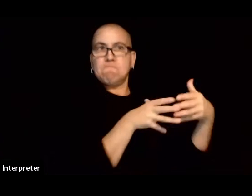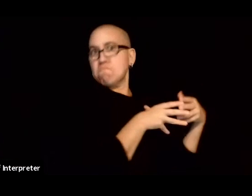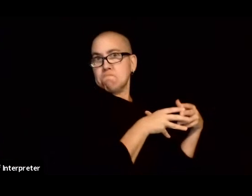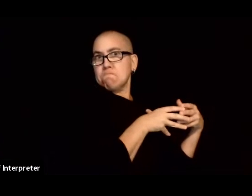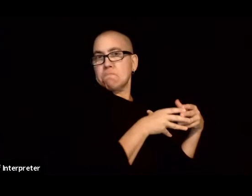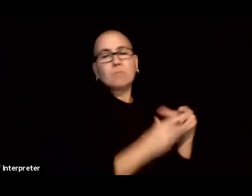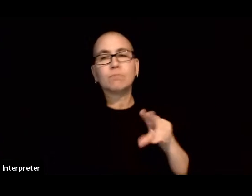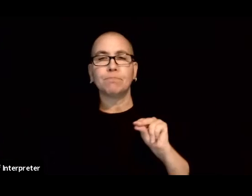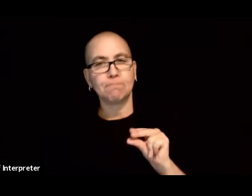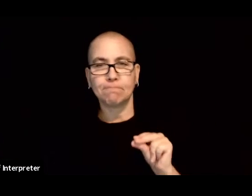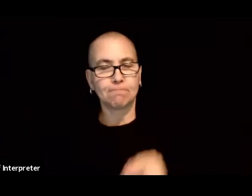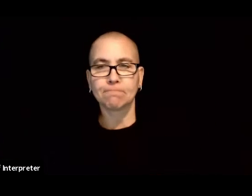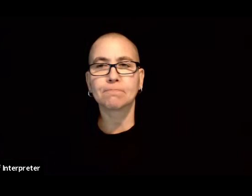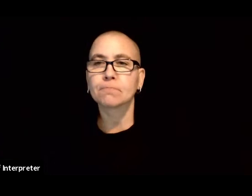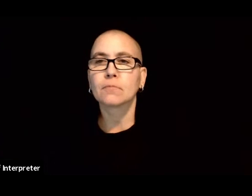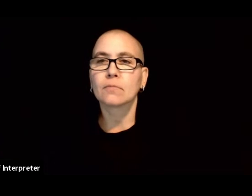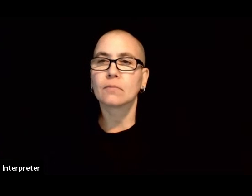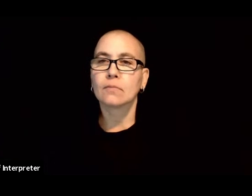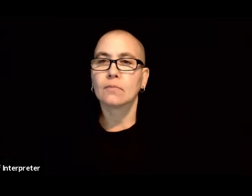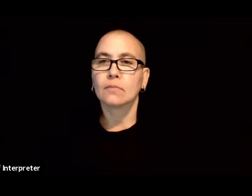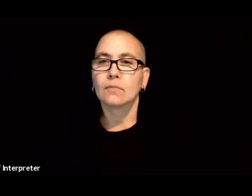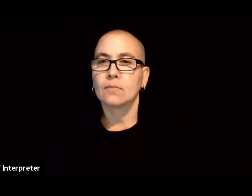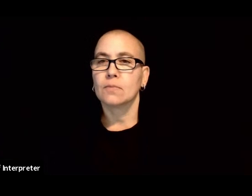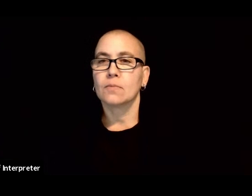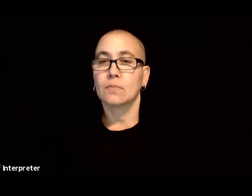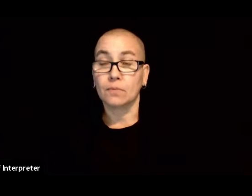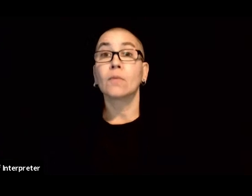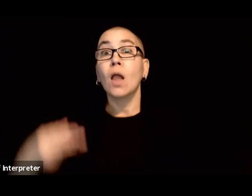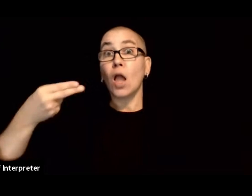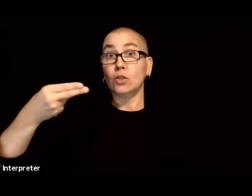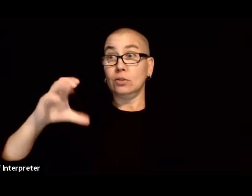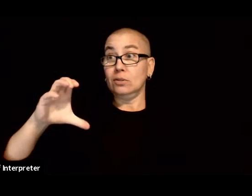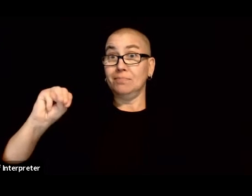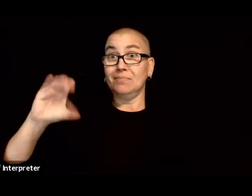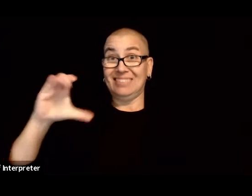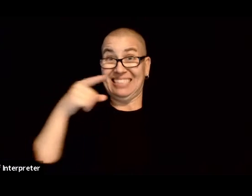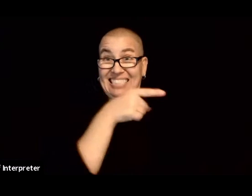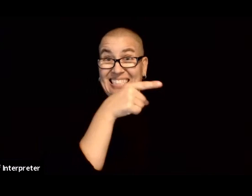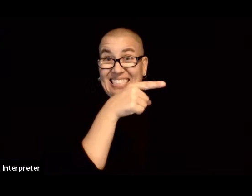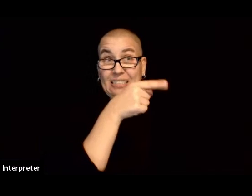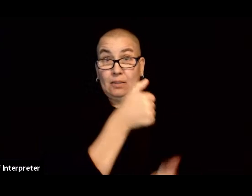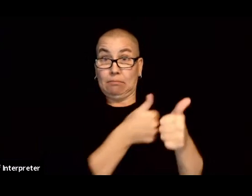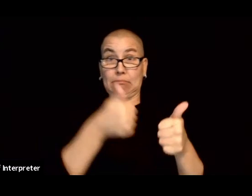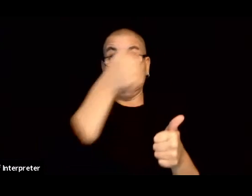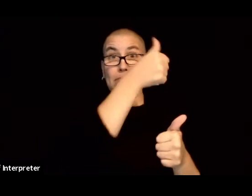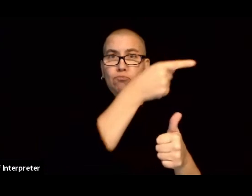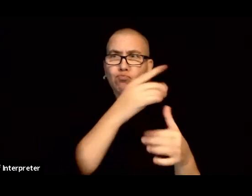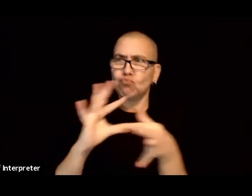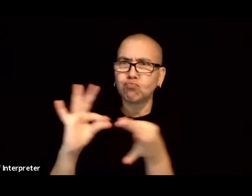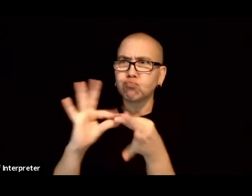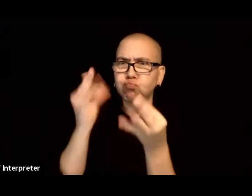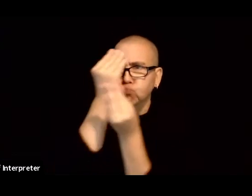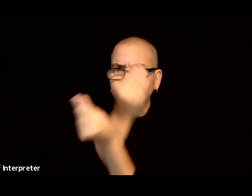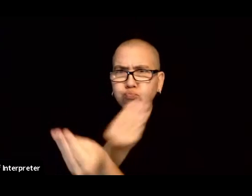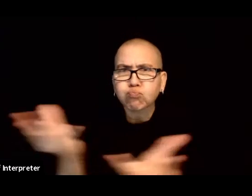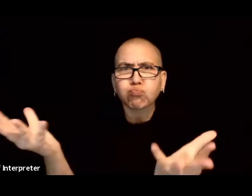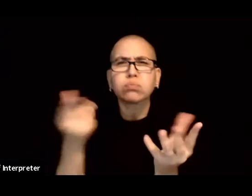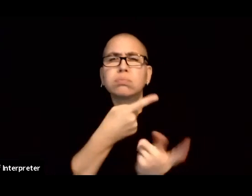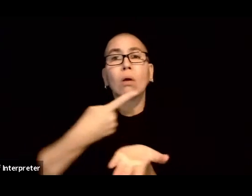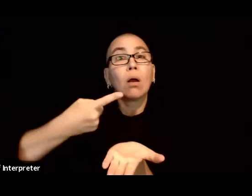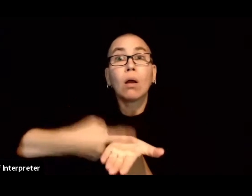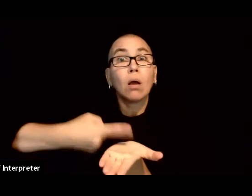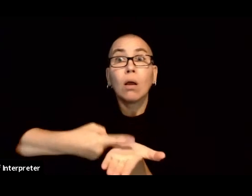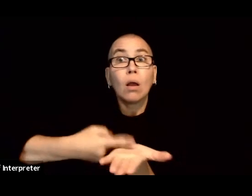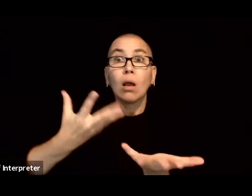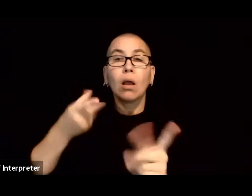Hennepin Healthcare CEO made on Friday was really speaking to ICU use in general, not that the